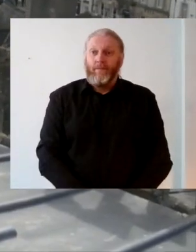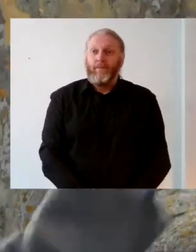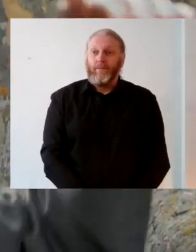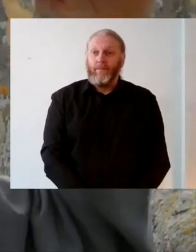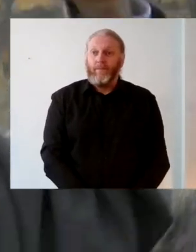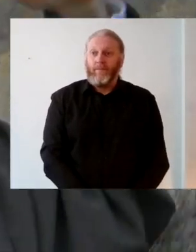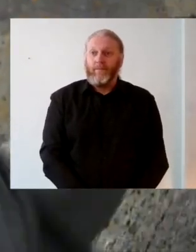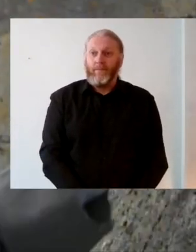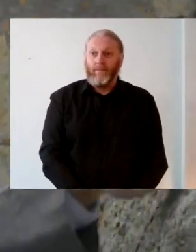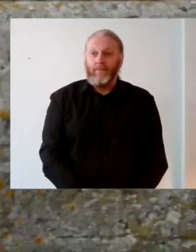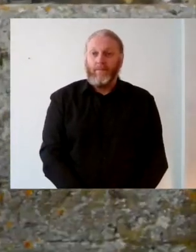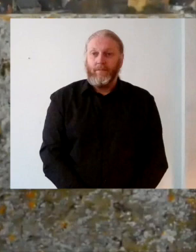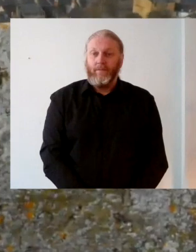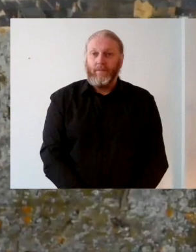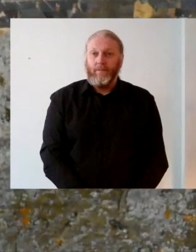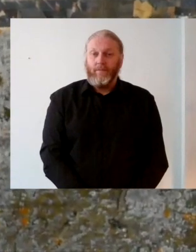found.